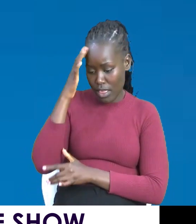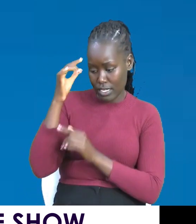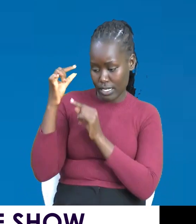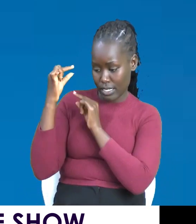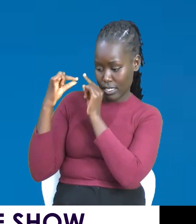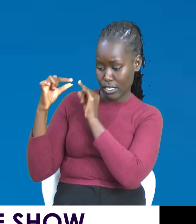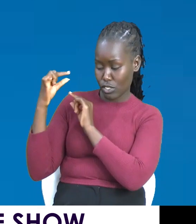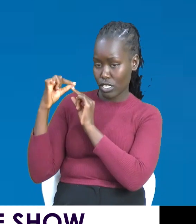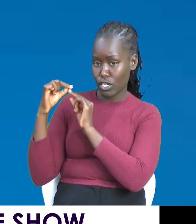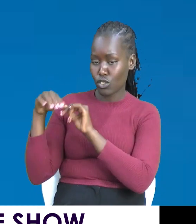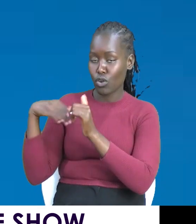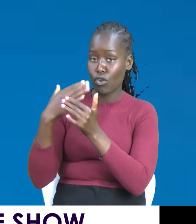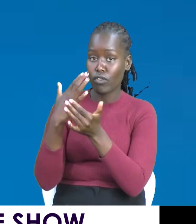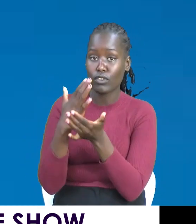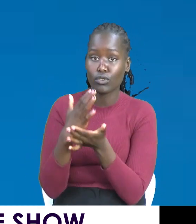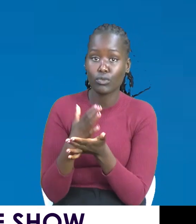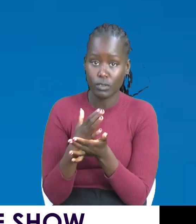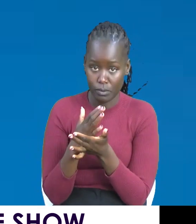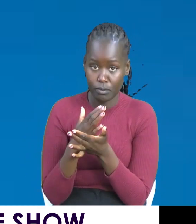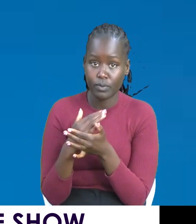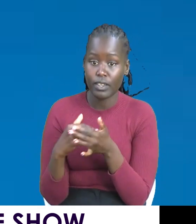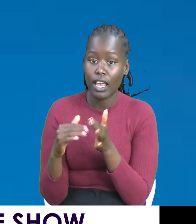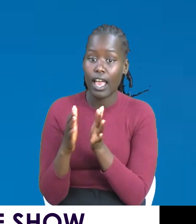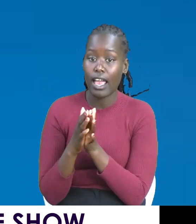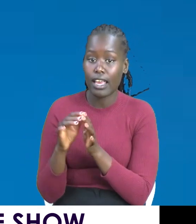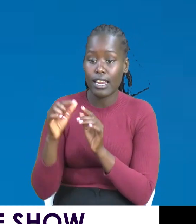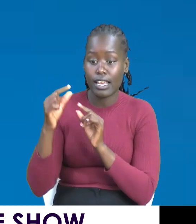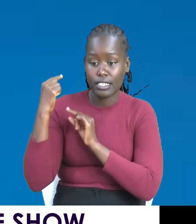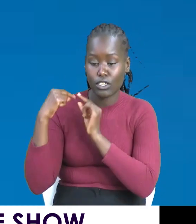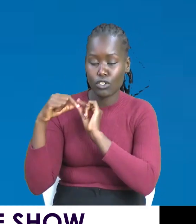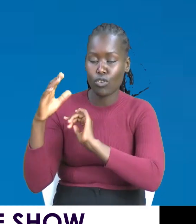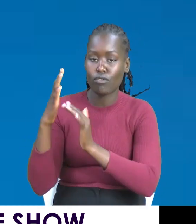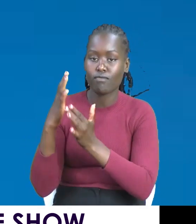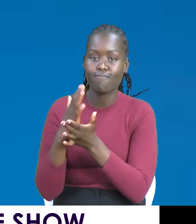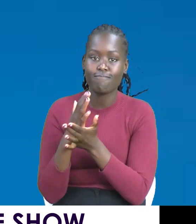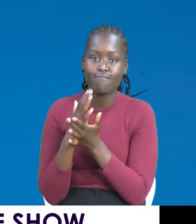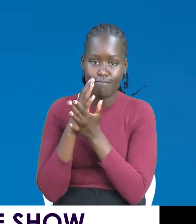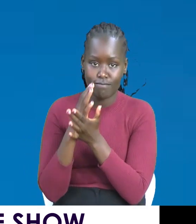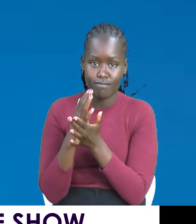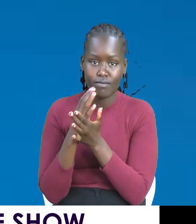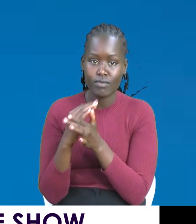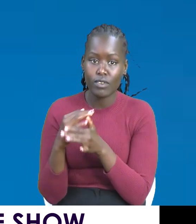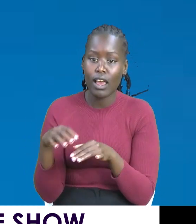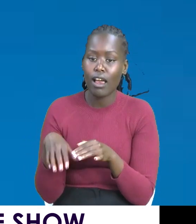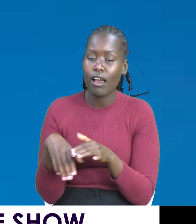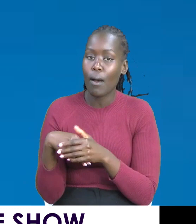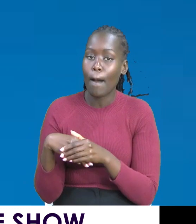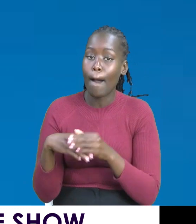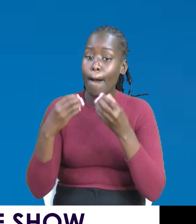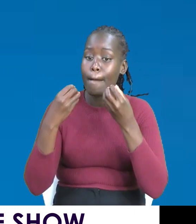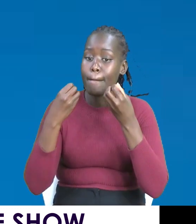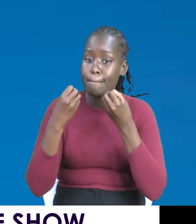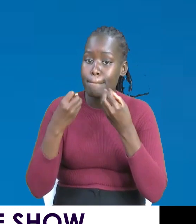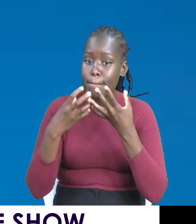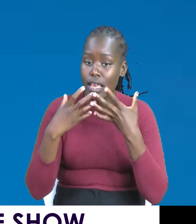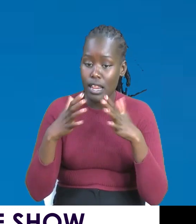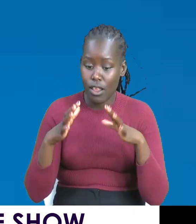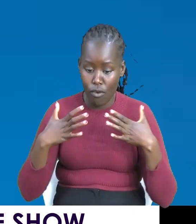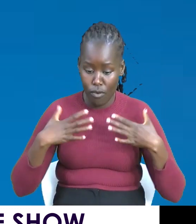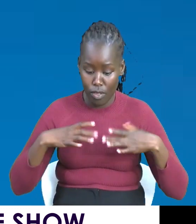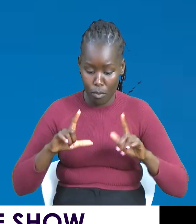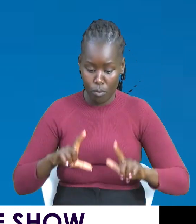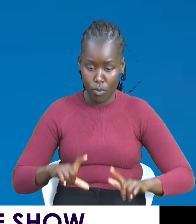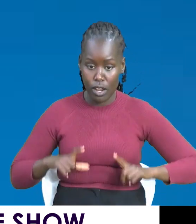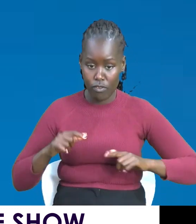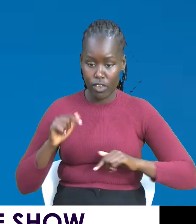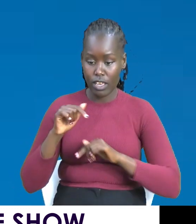a generation of truth and a generation of reality. In fact, many of the people living in